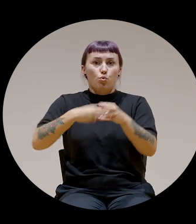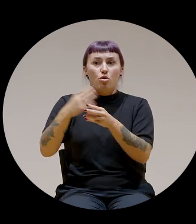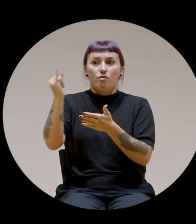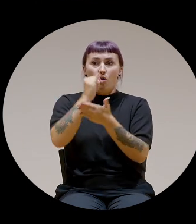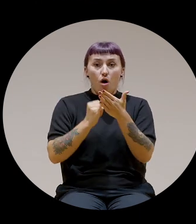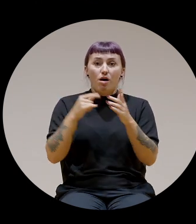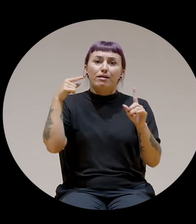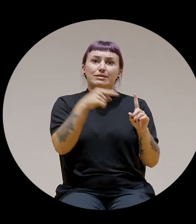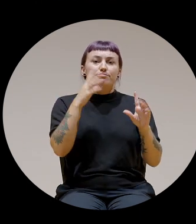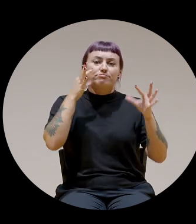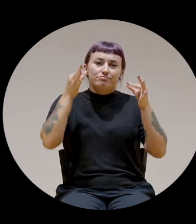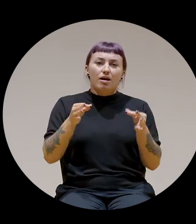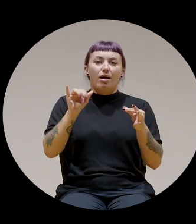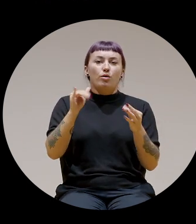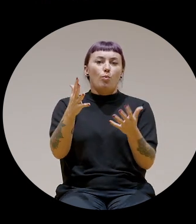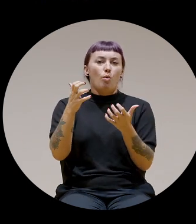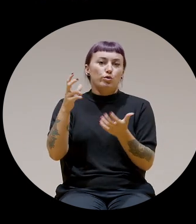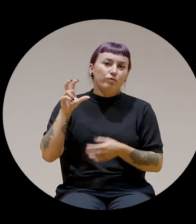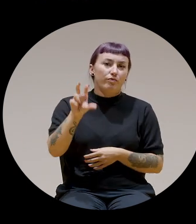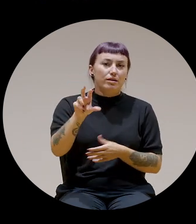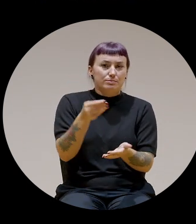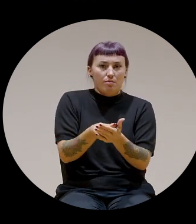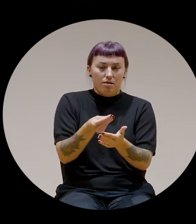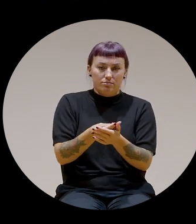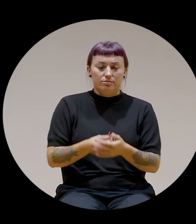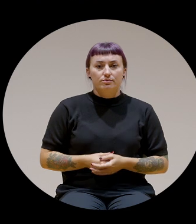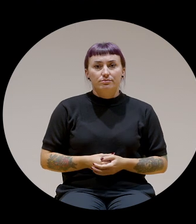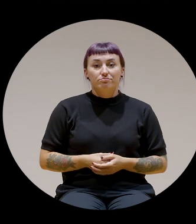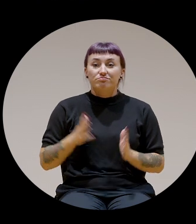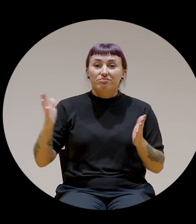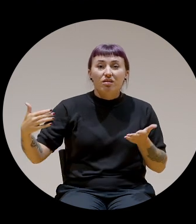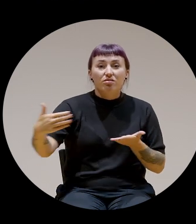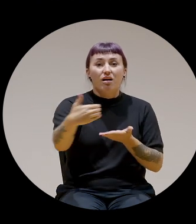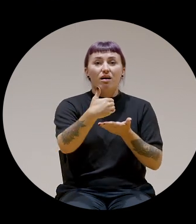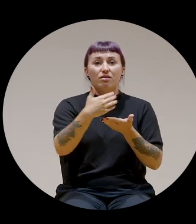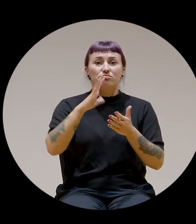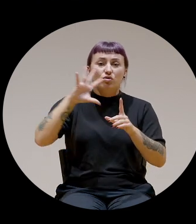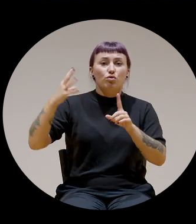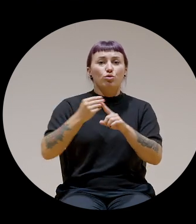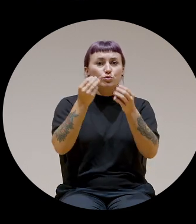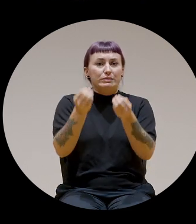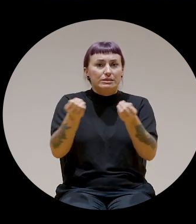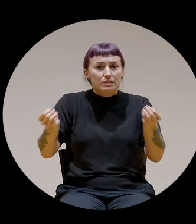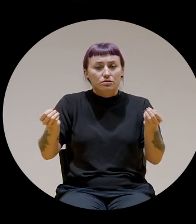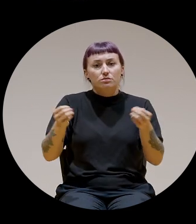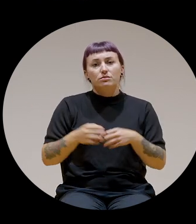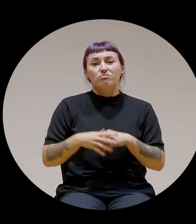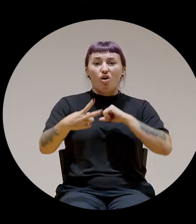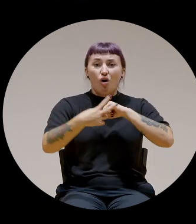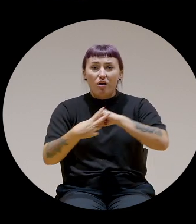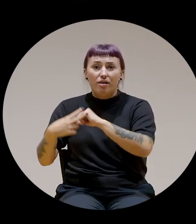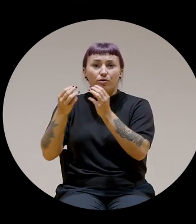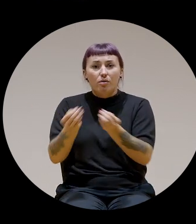of art, that he decided that's where he wanted to invest his money, was in collecting cultural materials,